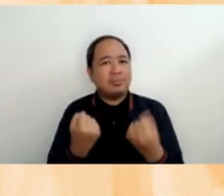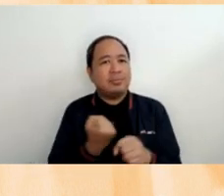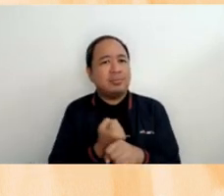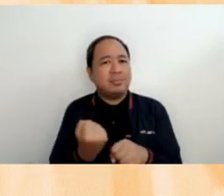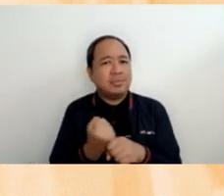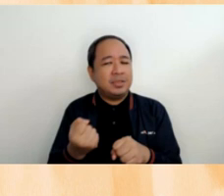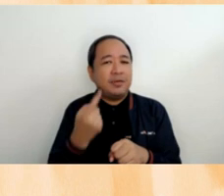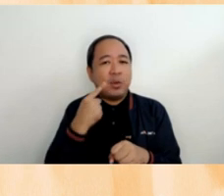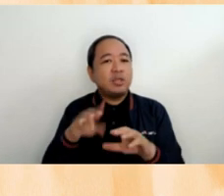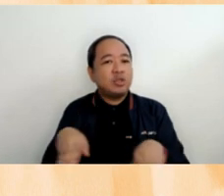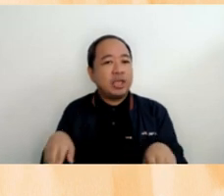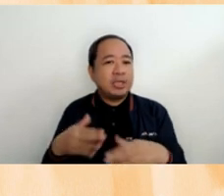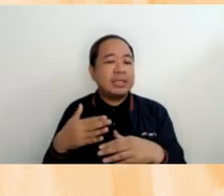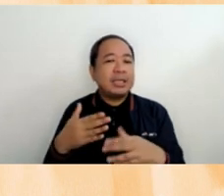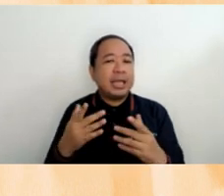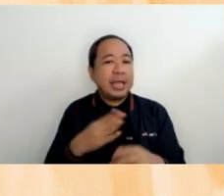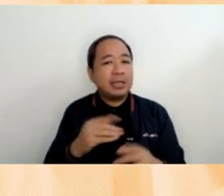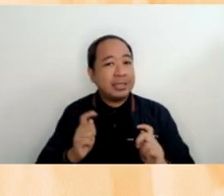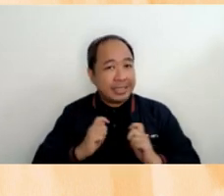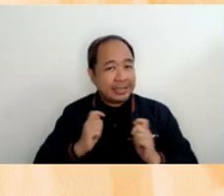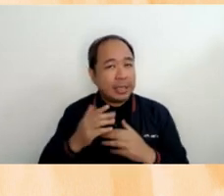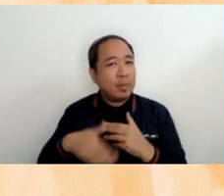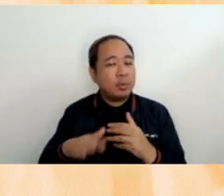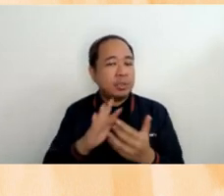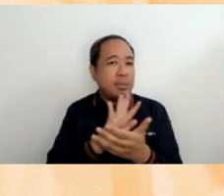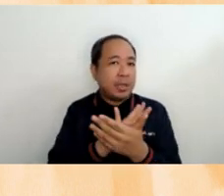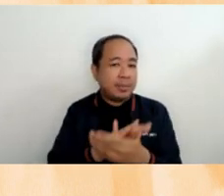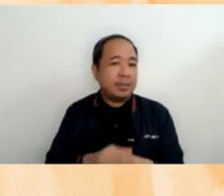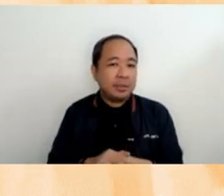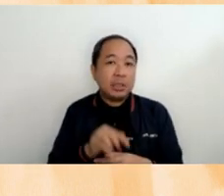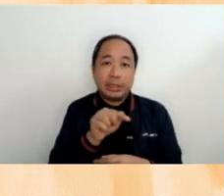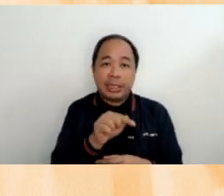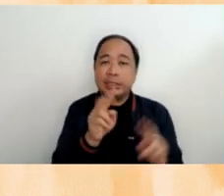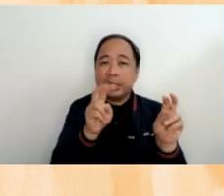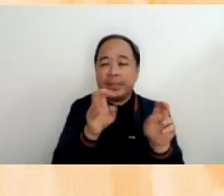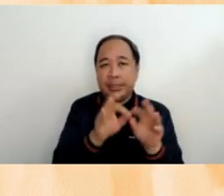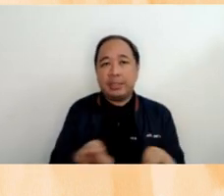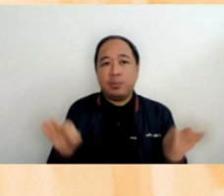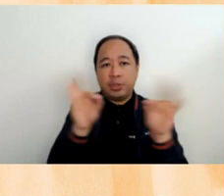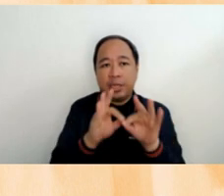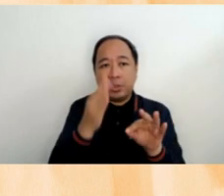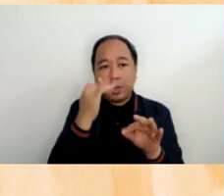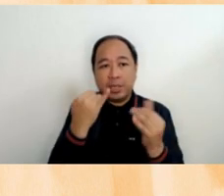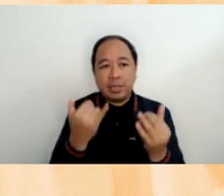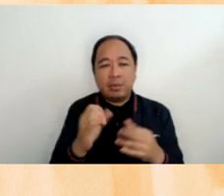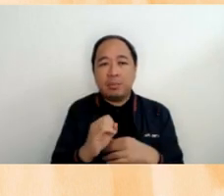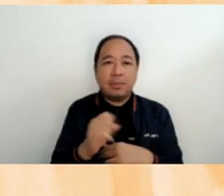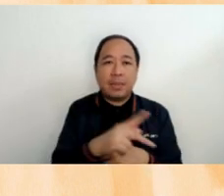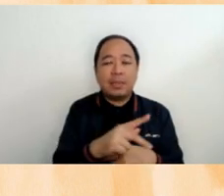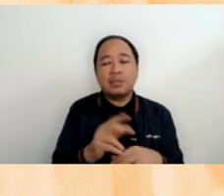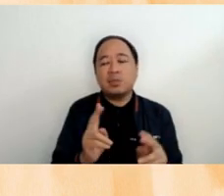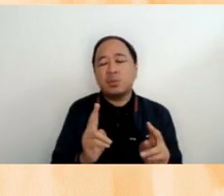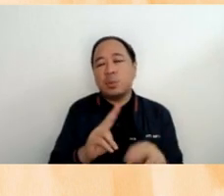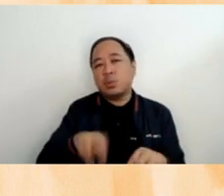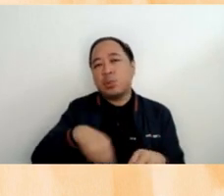teens post-pandemic. This, I think, is very important as we return back to normal. I'm